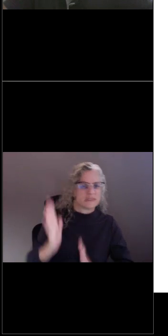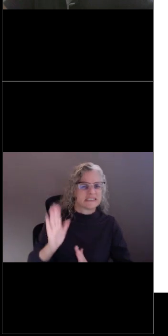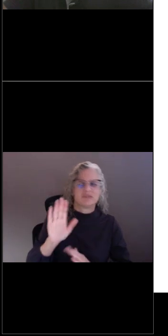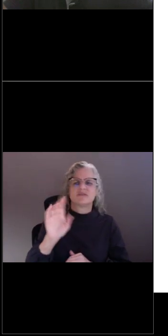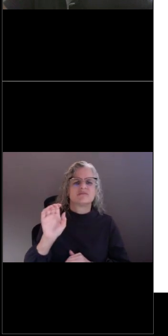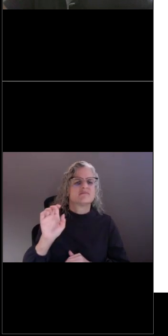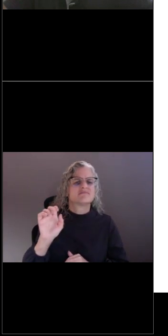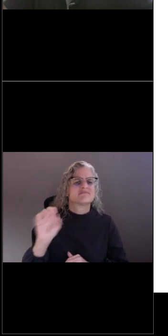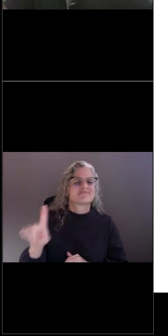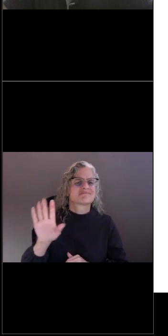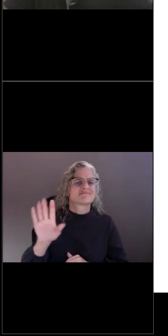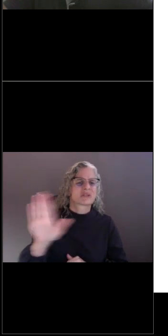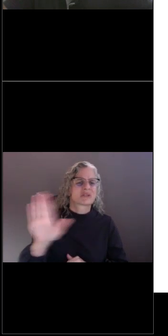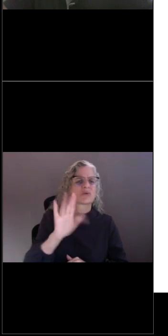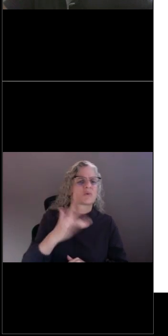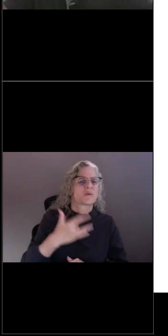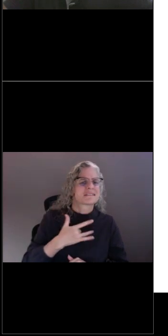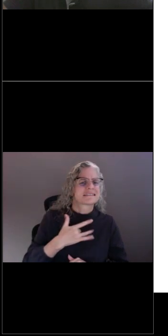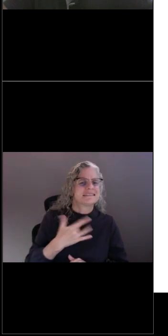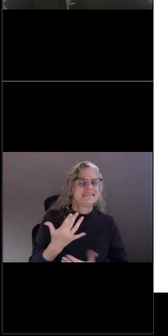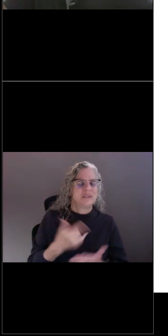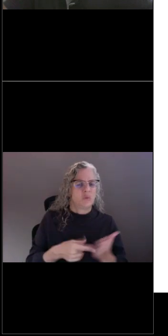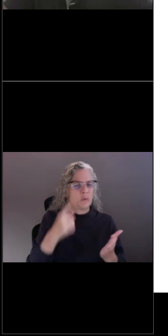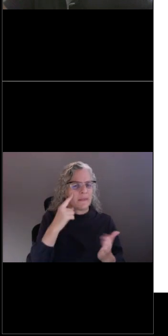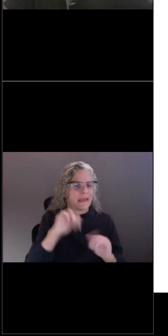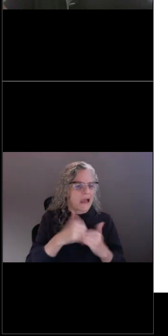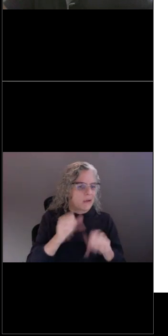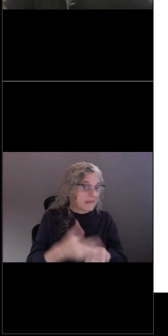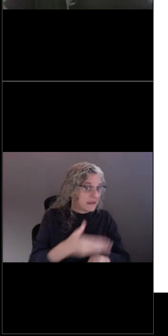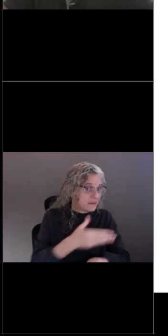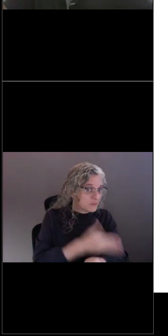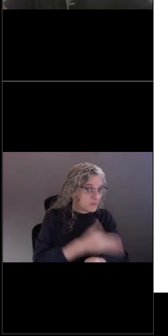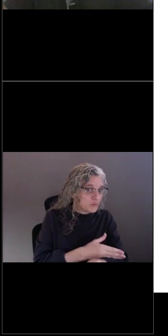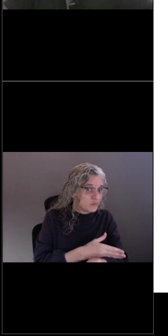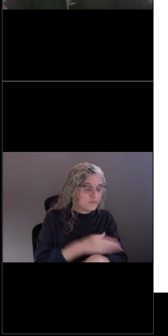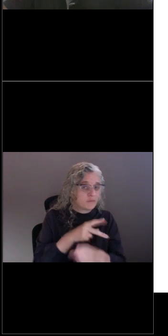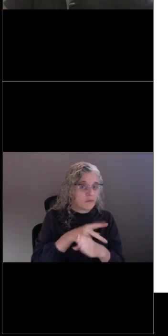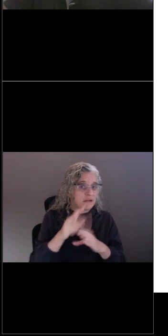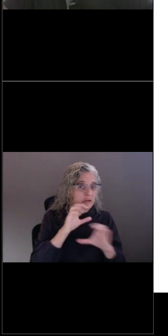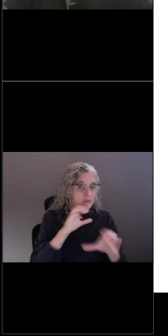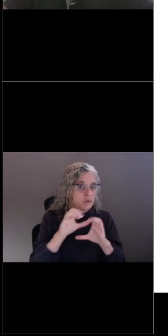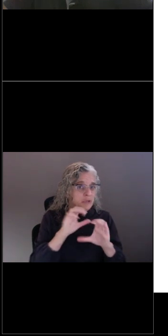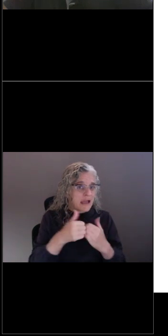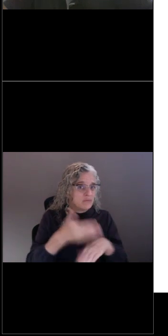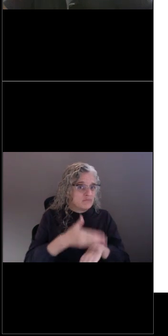how these folks could maybe improve their professional communications.